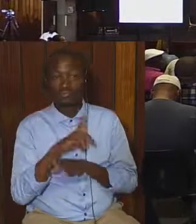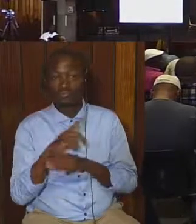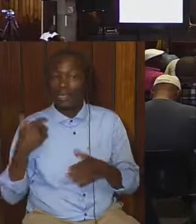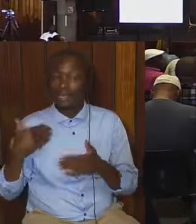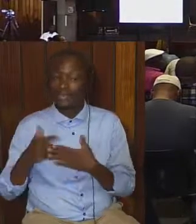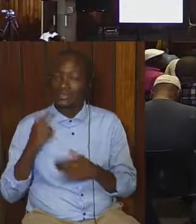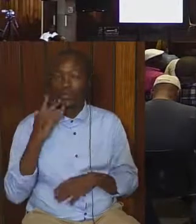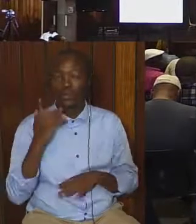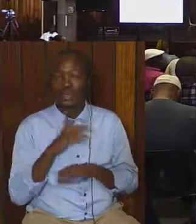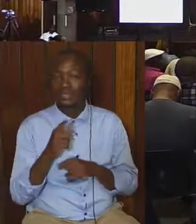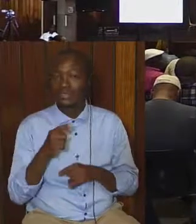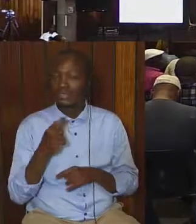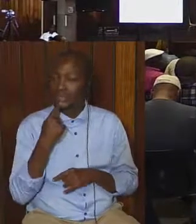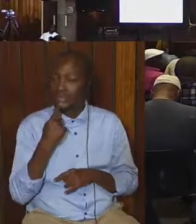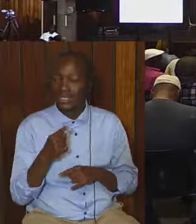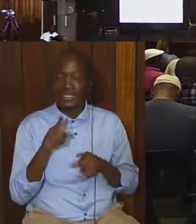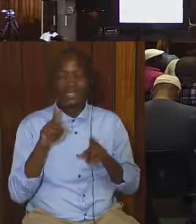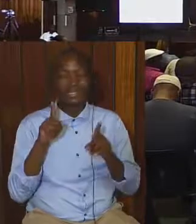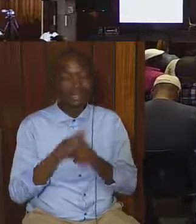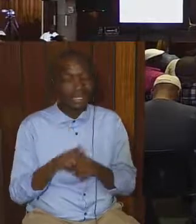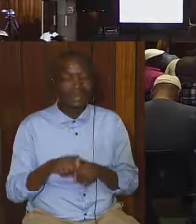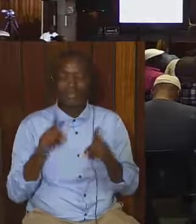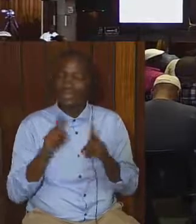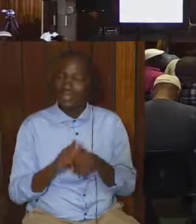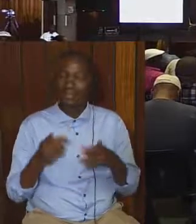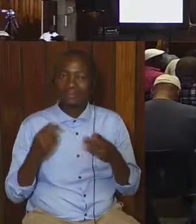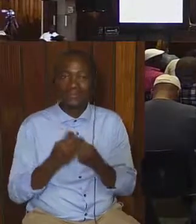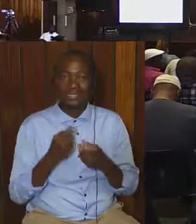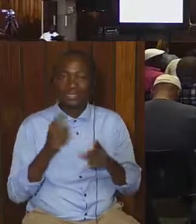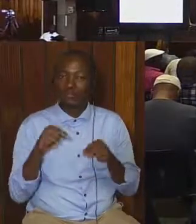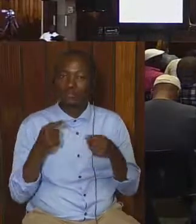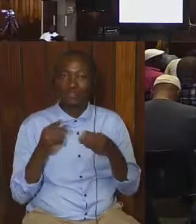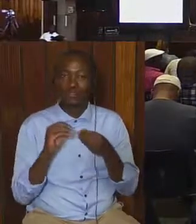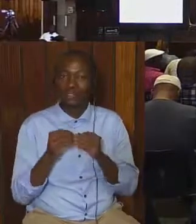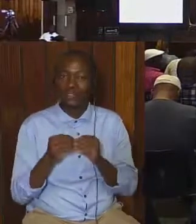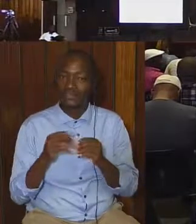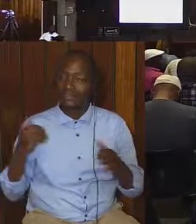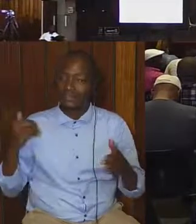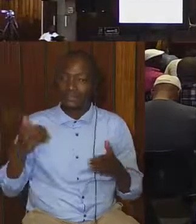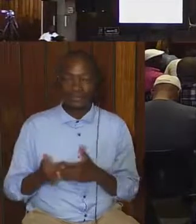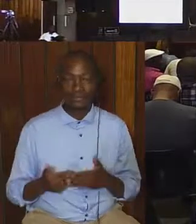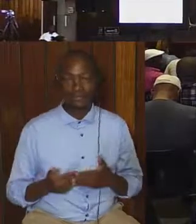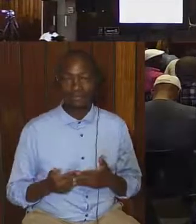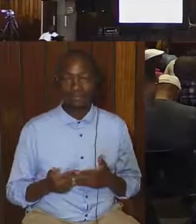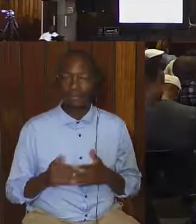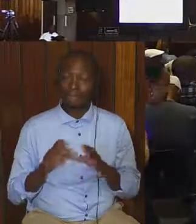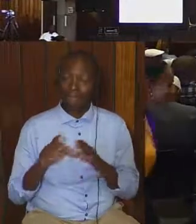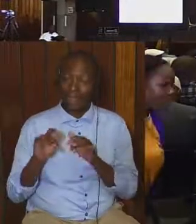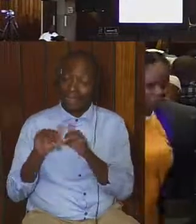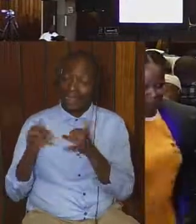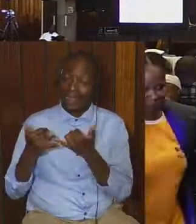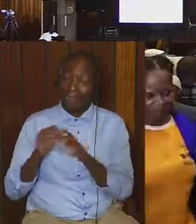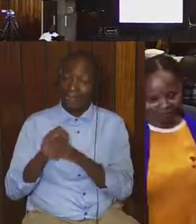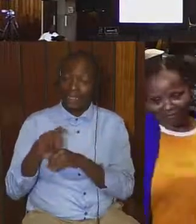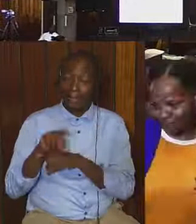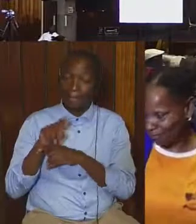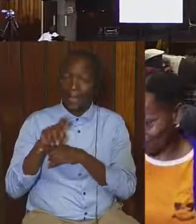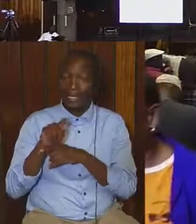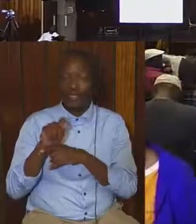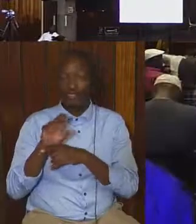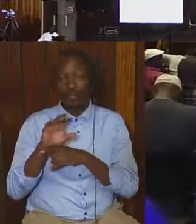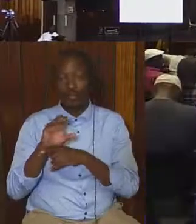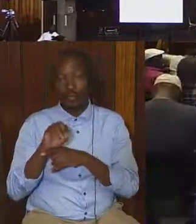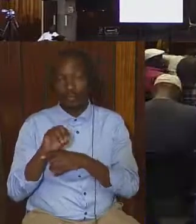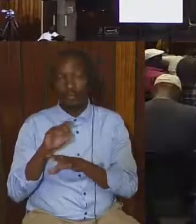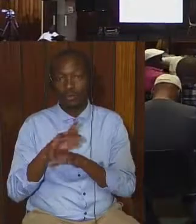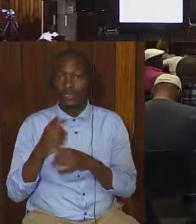kube nini solo sikhuluma lento A1 engalungiseki. Ikhampani yakwaPatco uma iqala ukwenza ikhampani